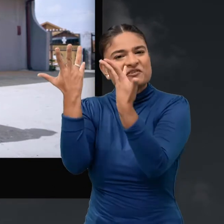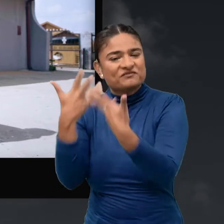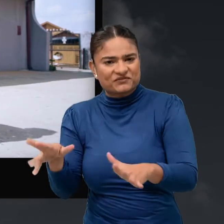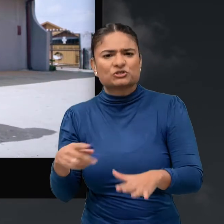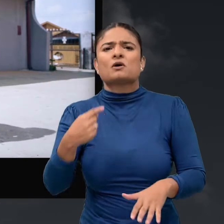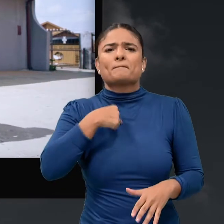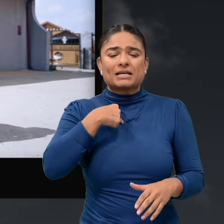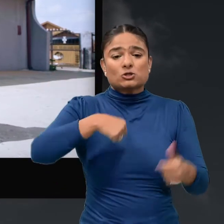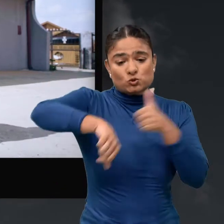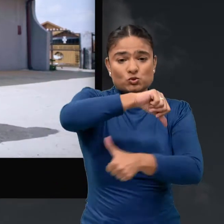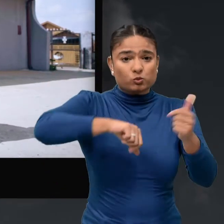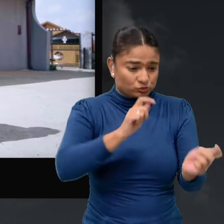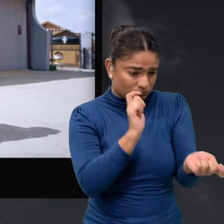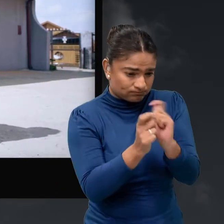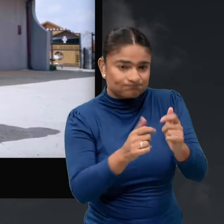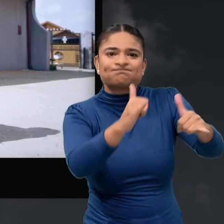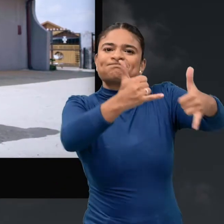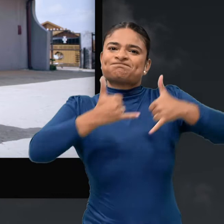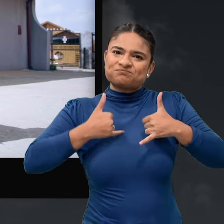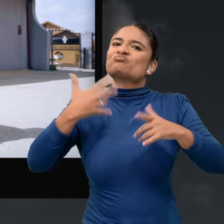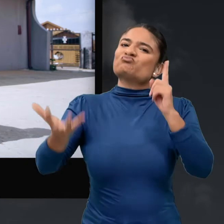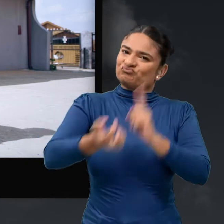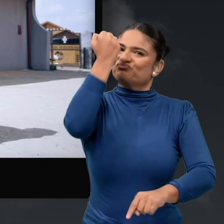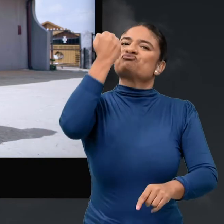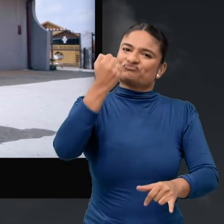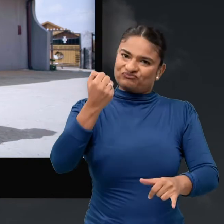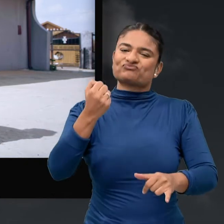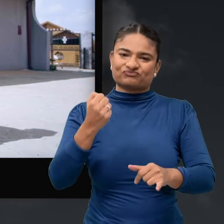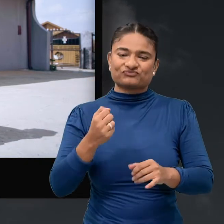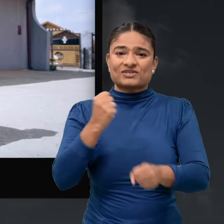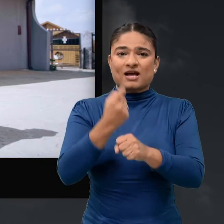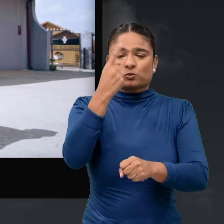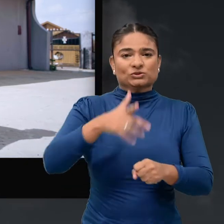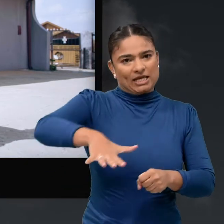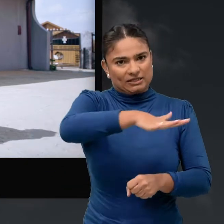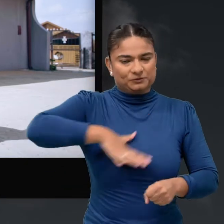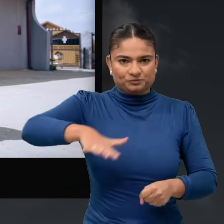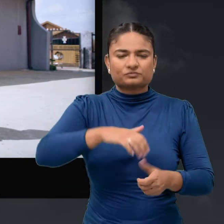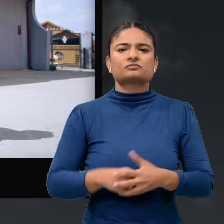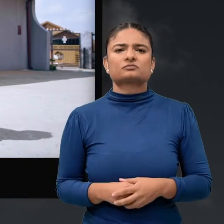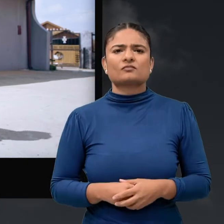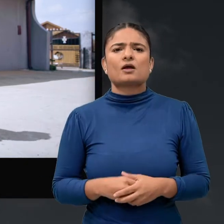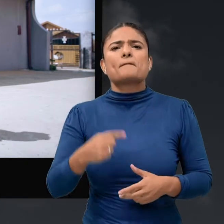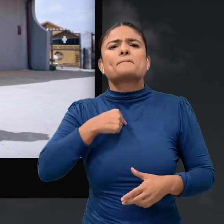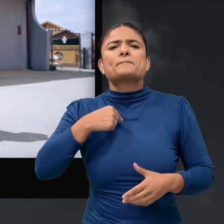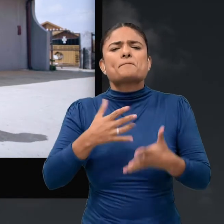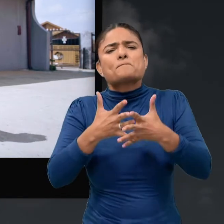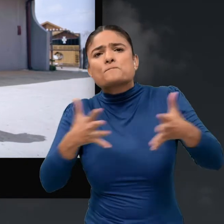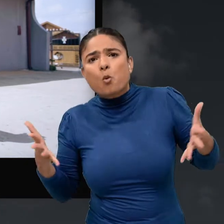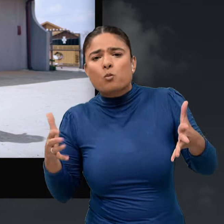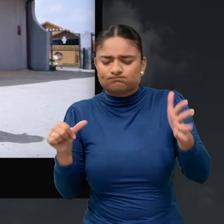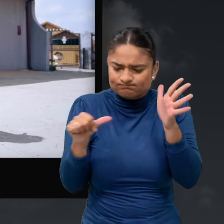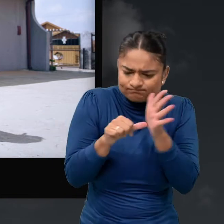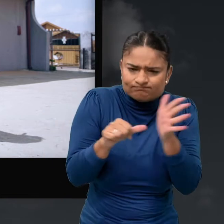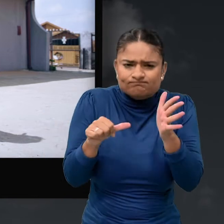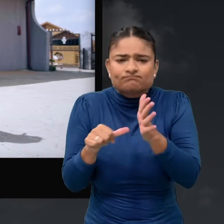I received a Social Transformation Award for Gauteng. And as I said, I